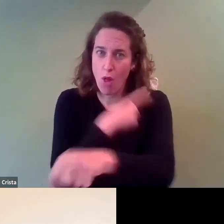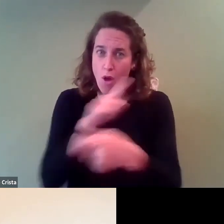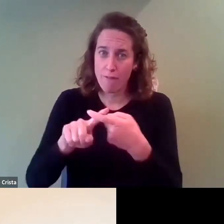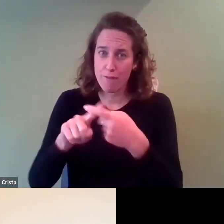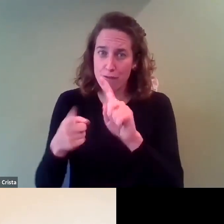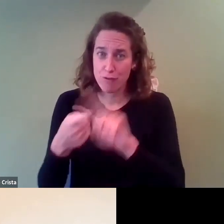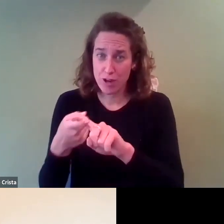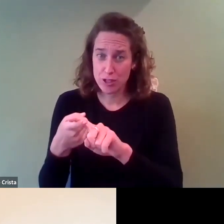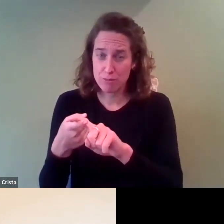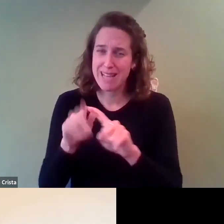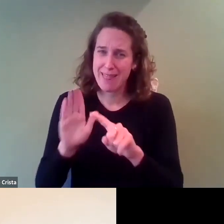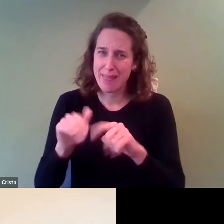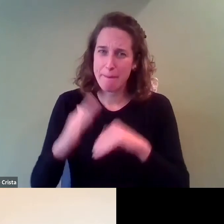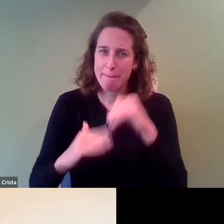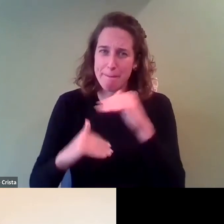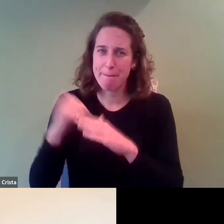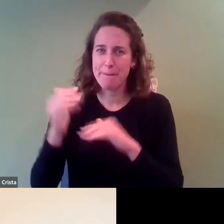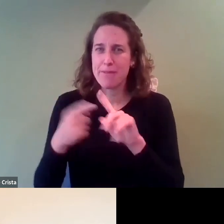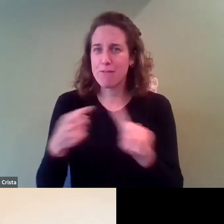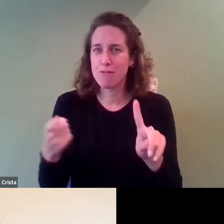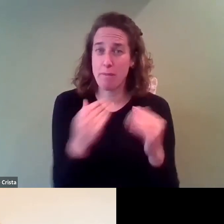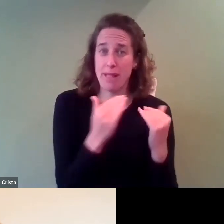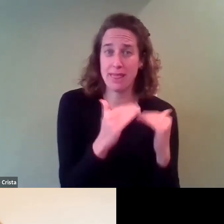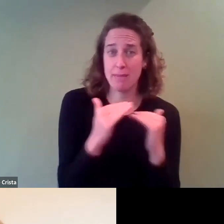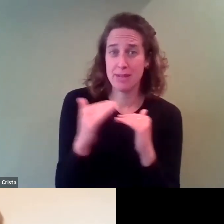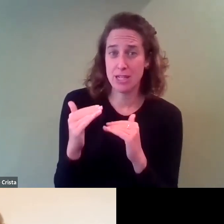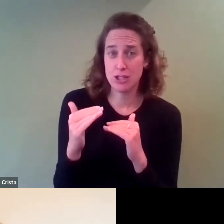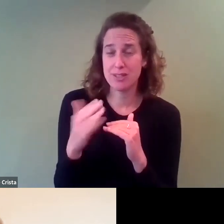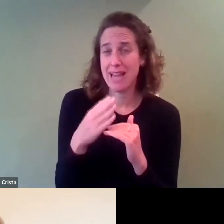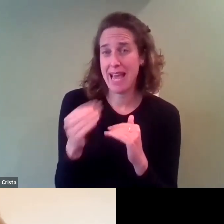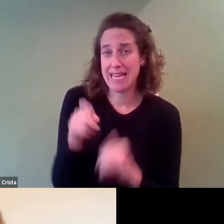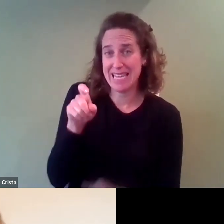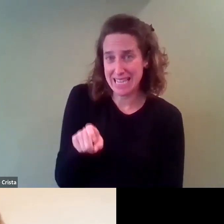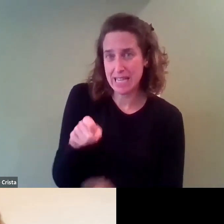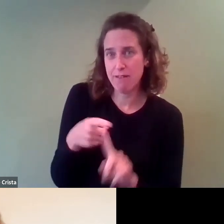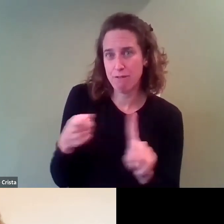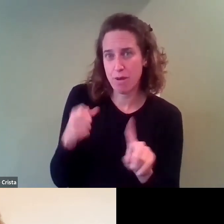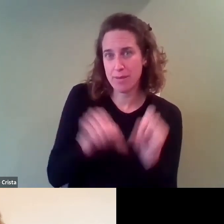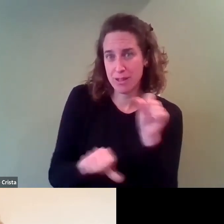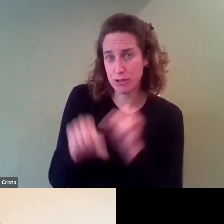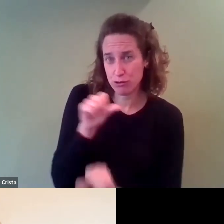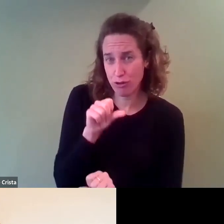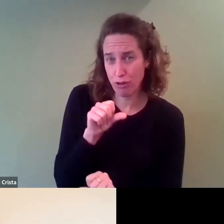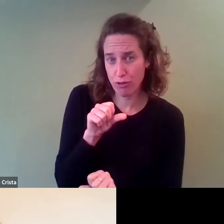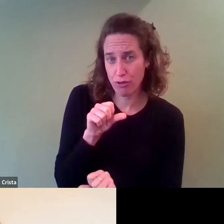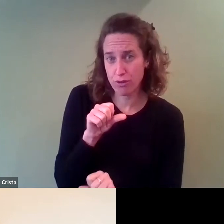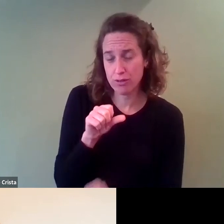our limitations and on our need for each other, not on our strengths and how wonderful we are. We lost a lot when friend